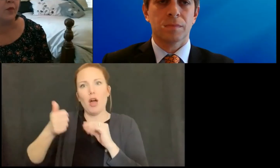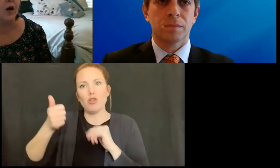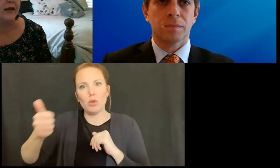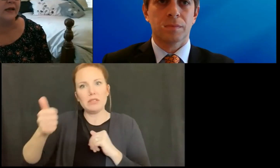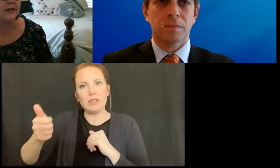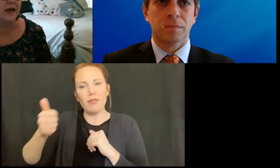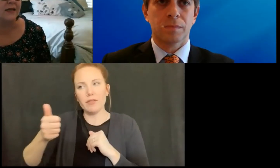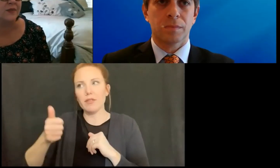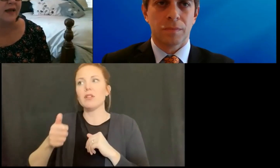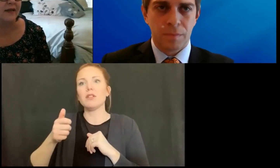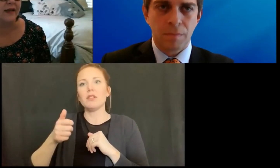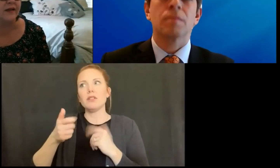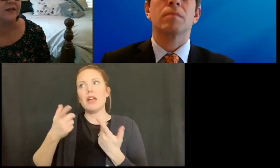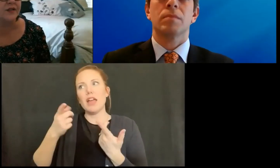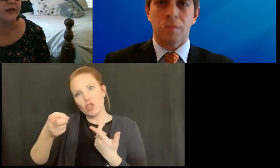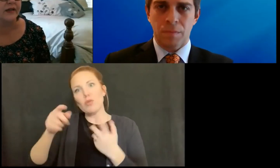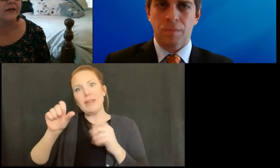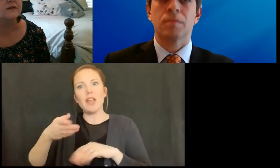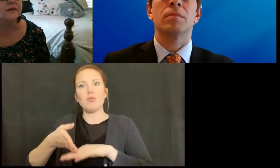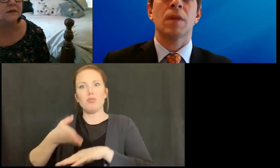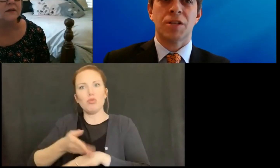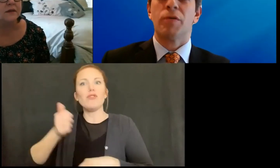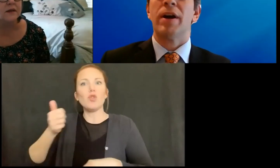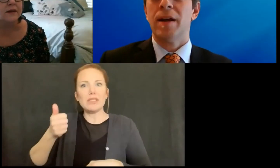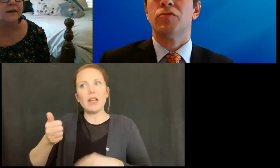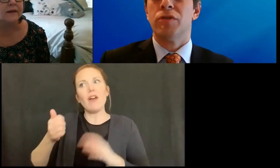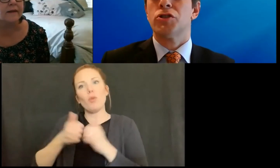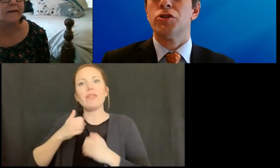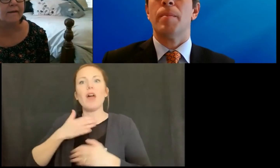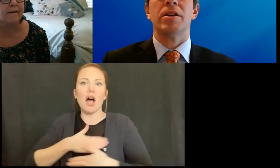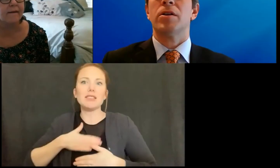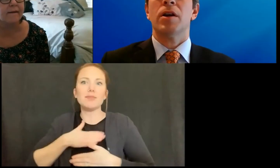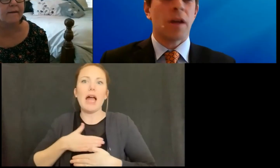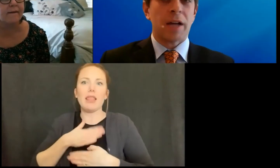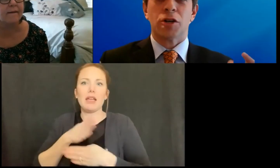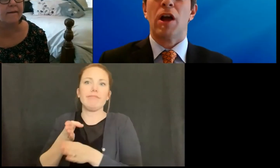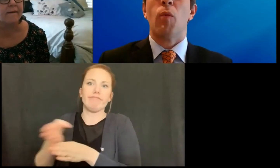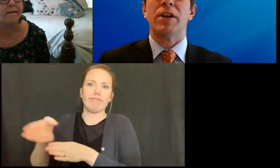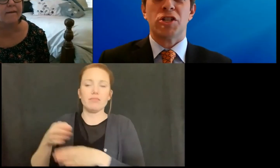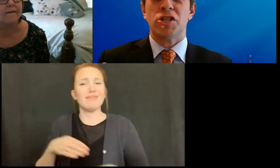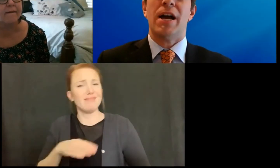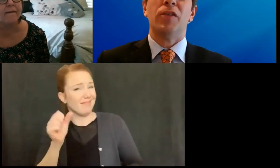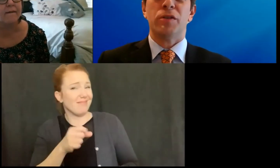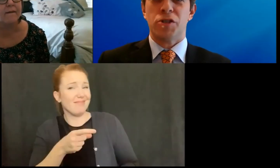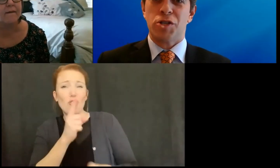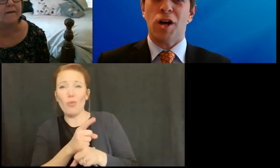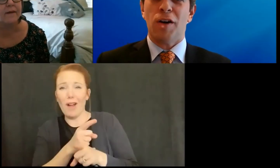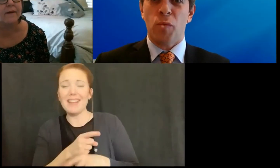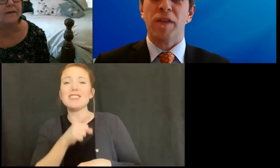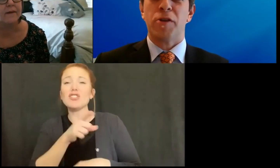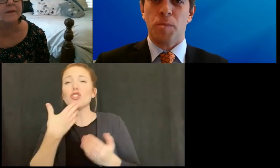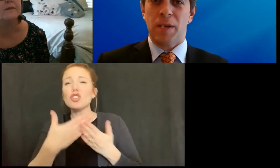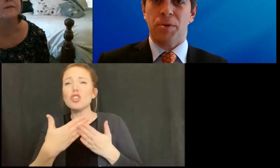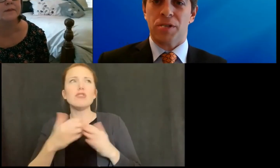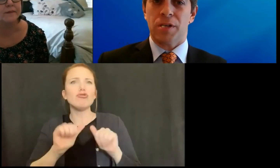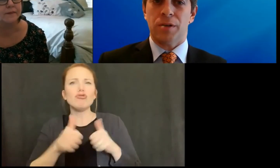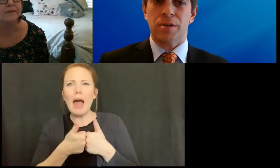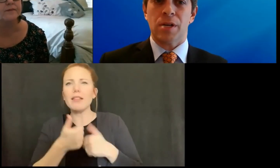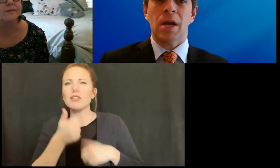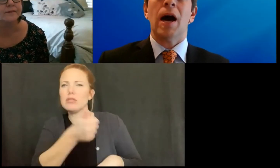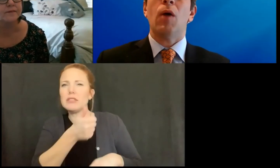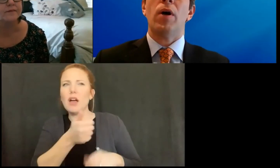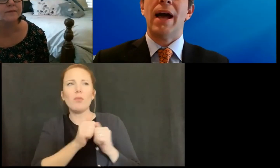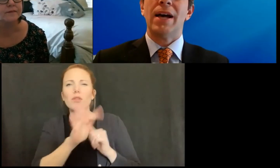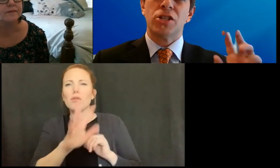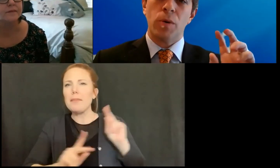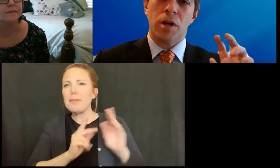by walking into the hospitality industry. It's true. I mean, it's a great way to challenge yourself with your people